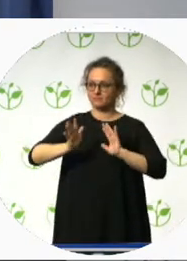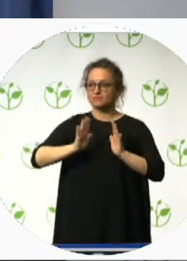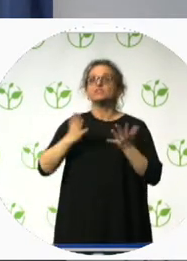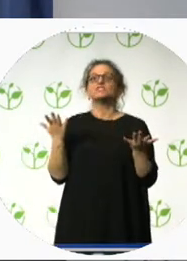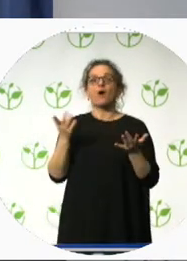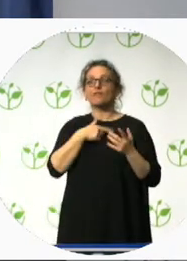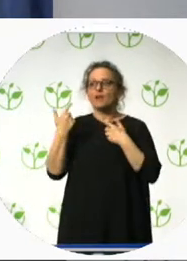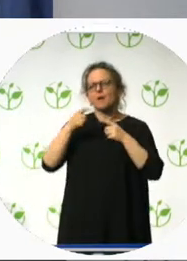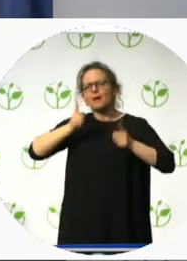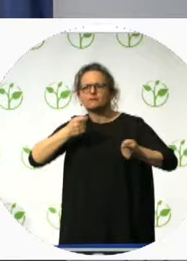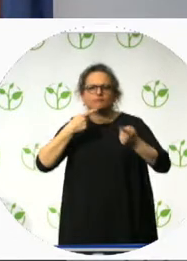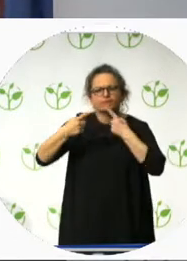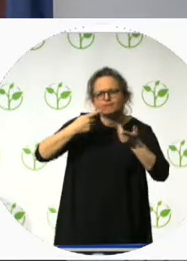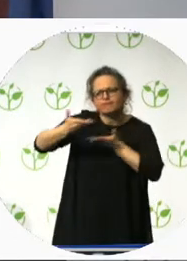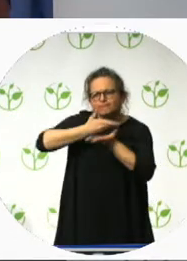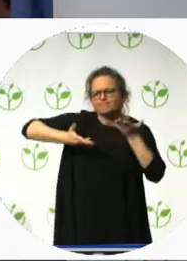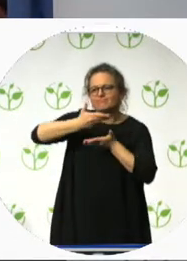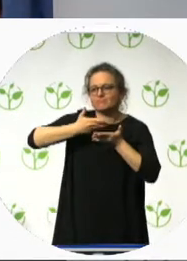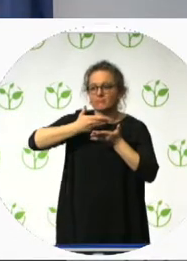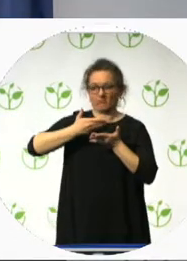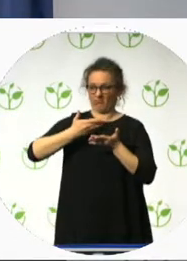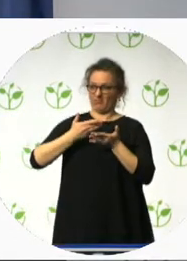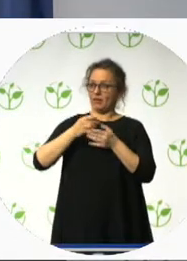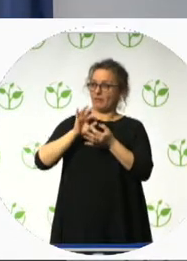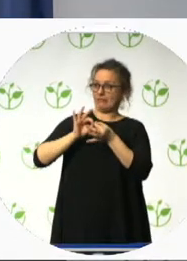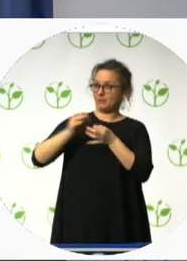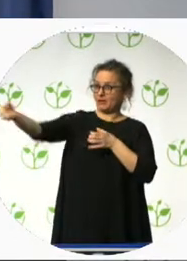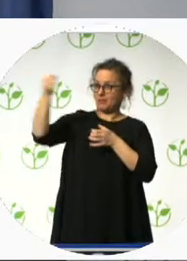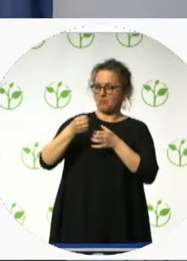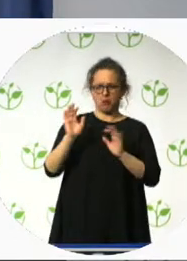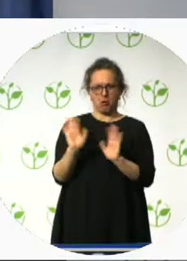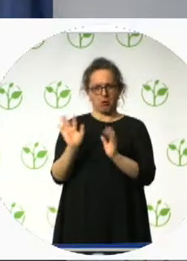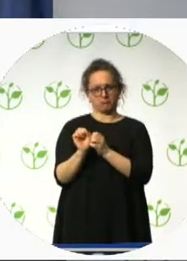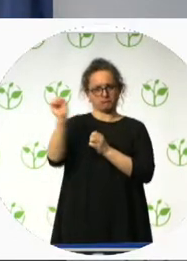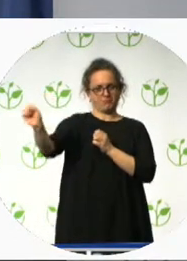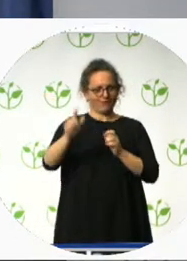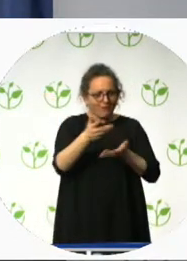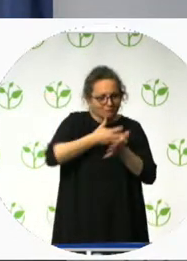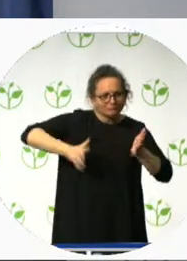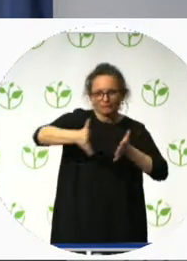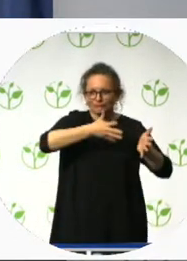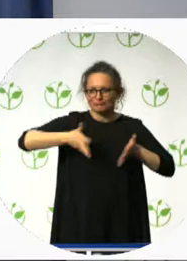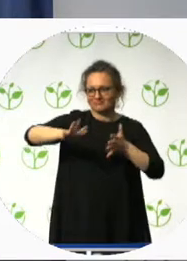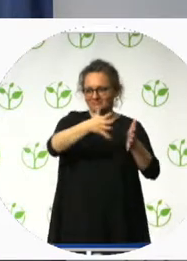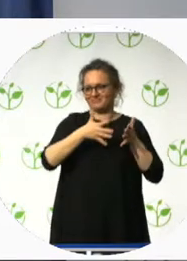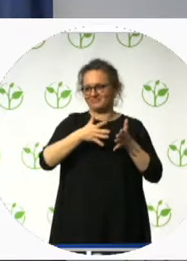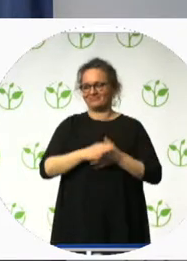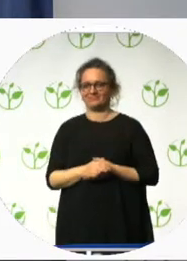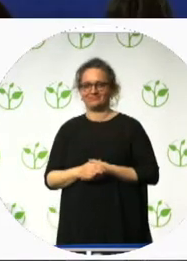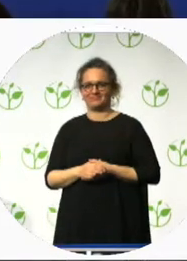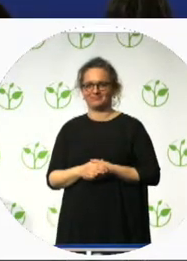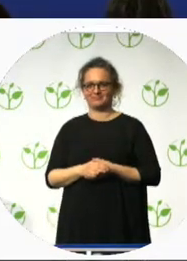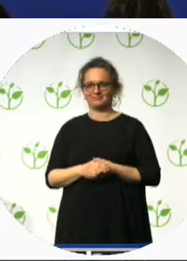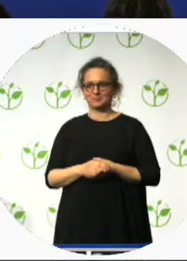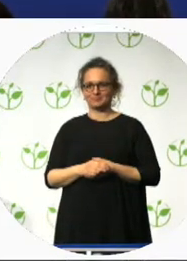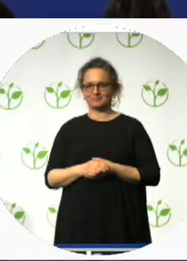when we talk or we have meetings in the company, we don't employ interpreters, but we can all communicate in